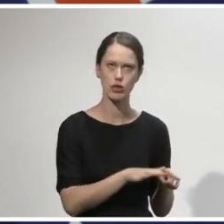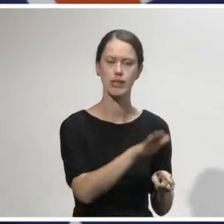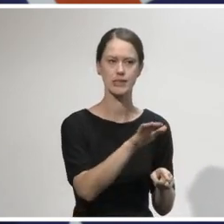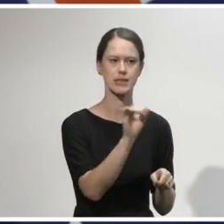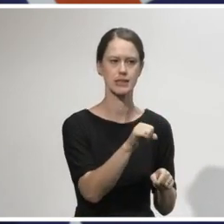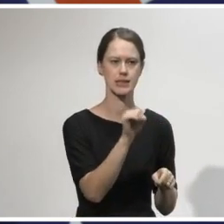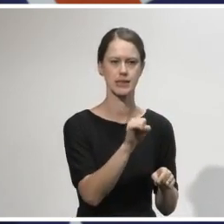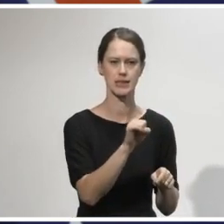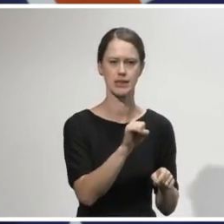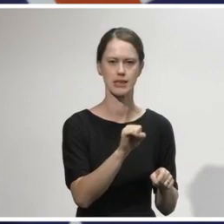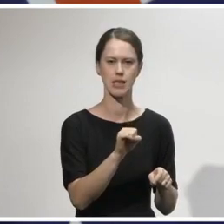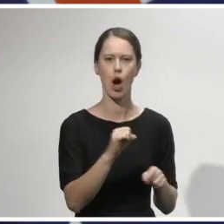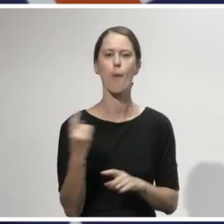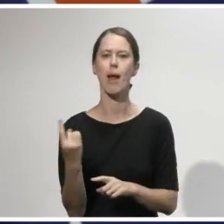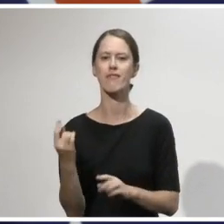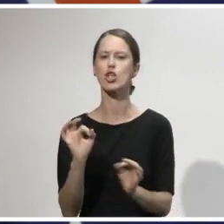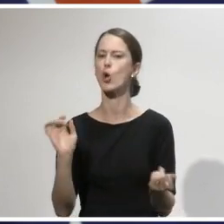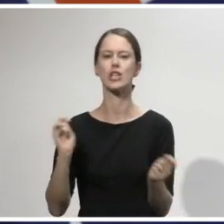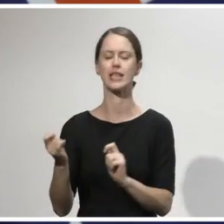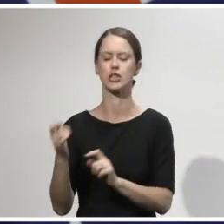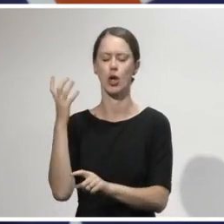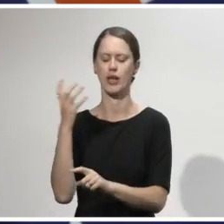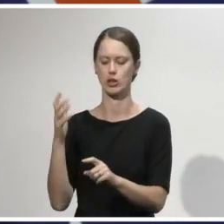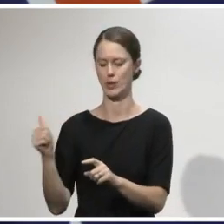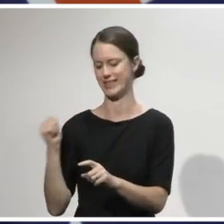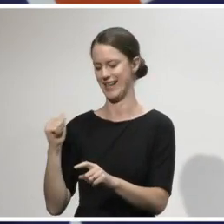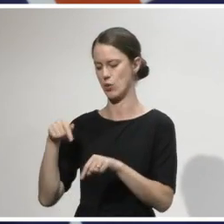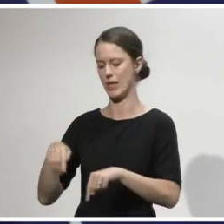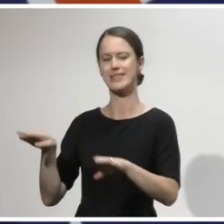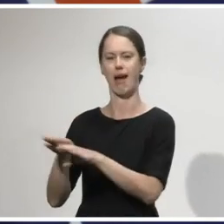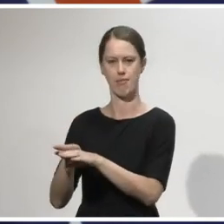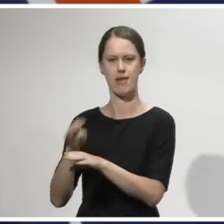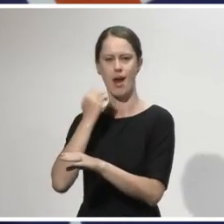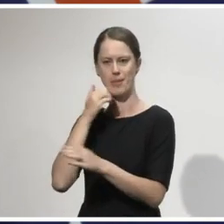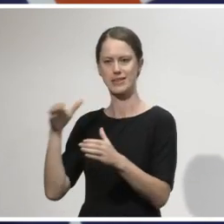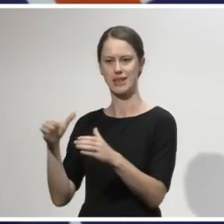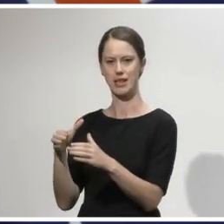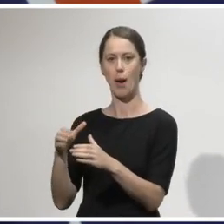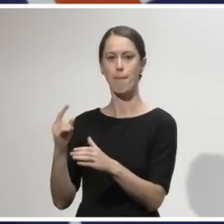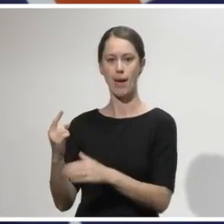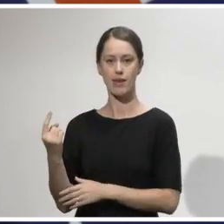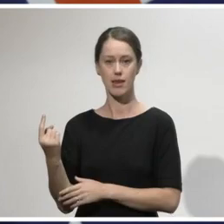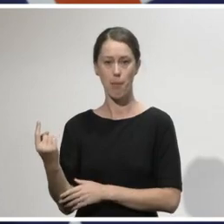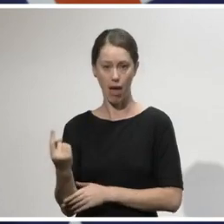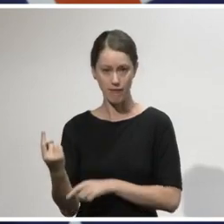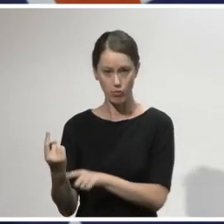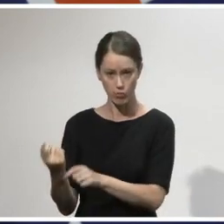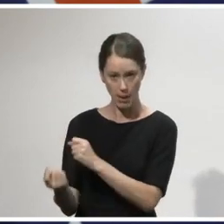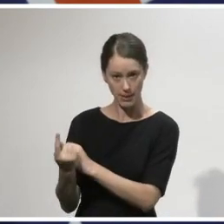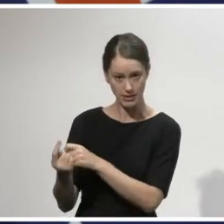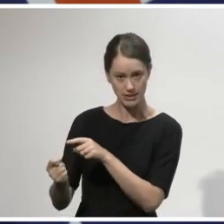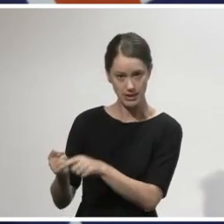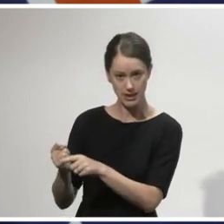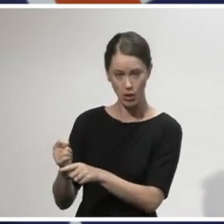seeing, Bluff was no change. Bluff was no change from yesterday. What we have been seeing with Bluff was